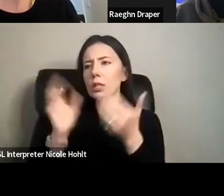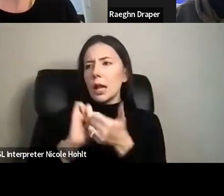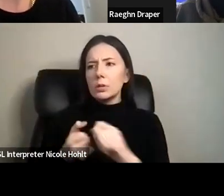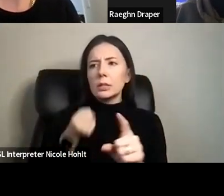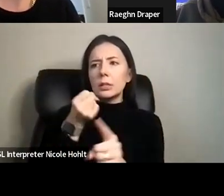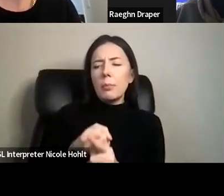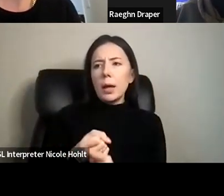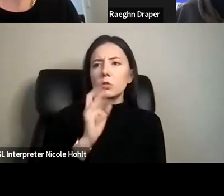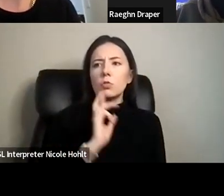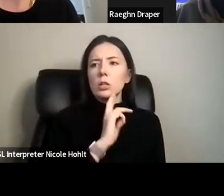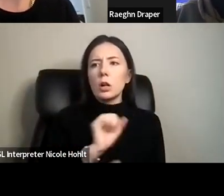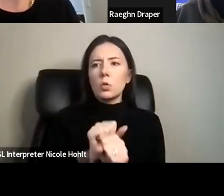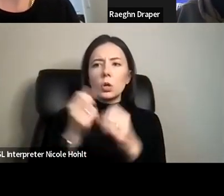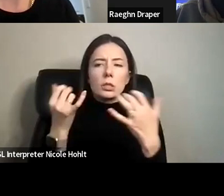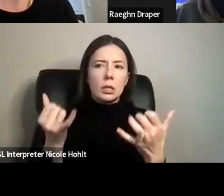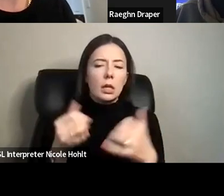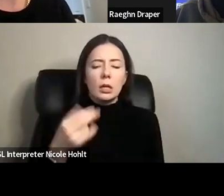today?